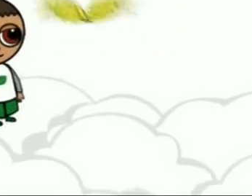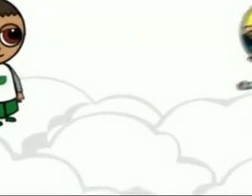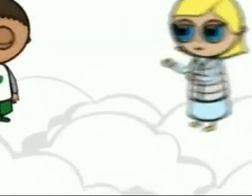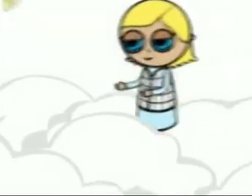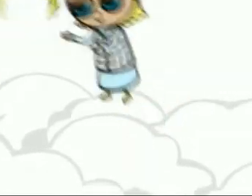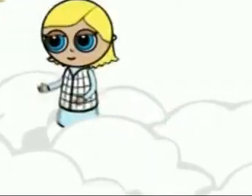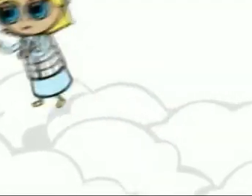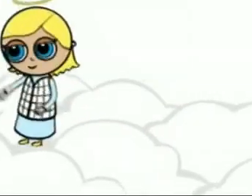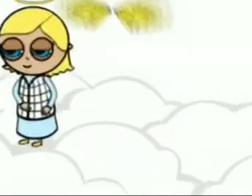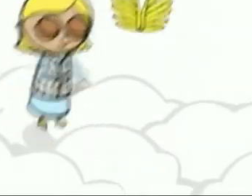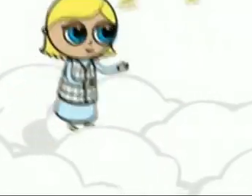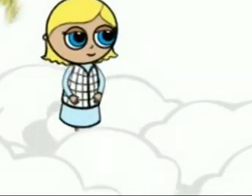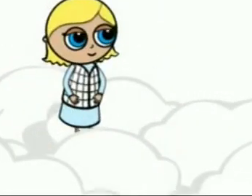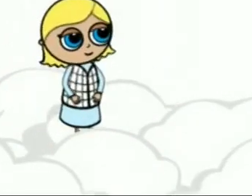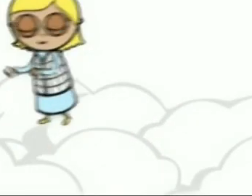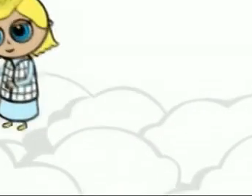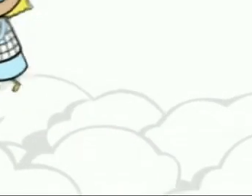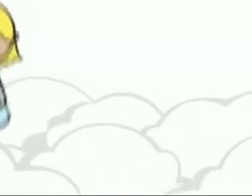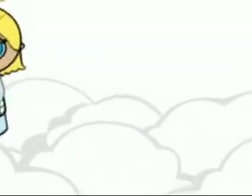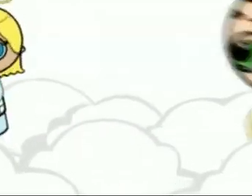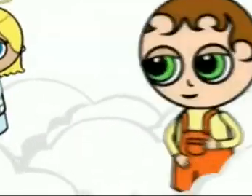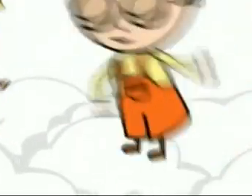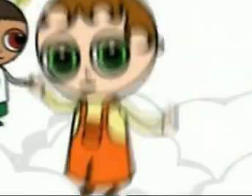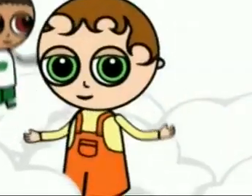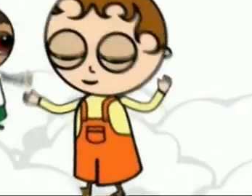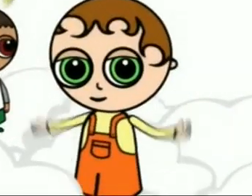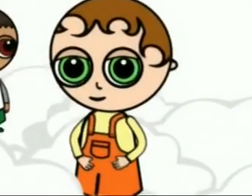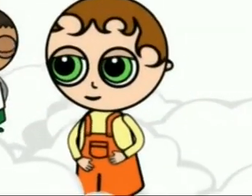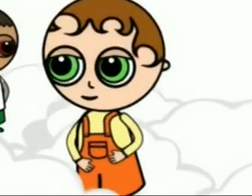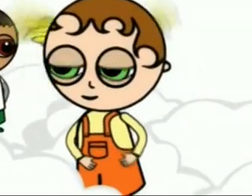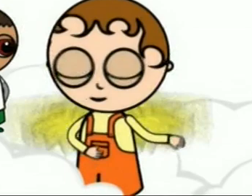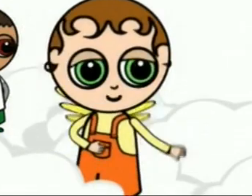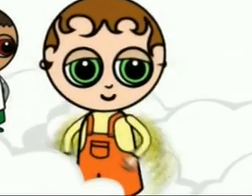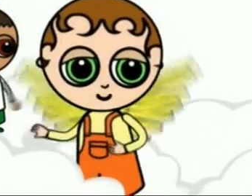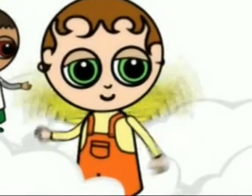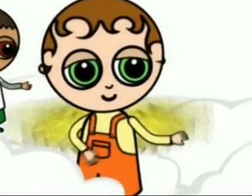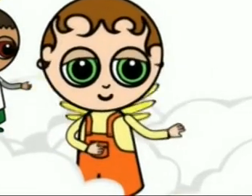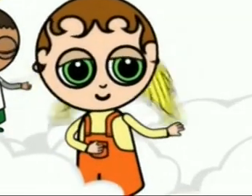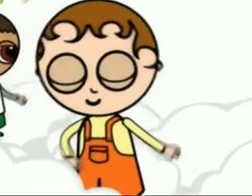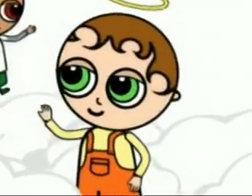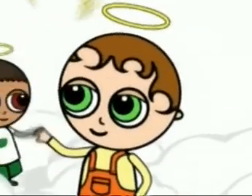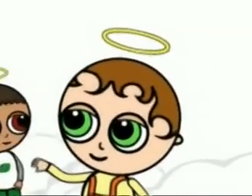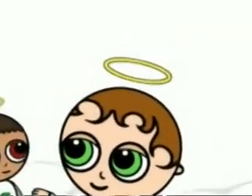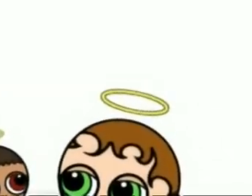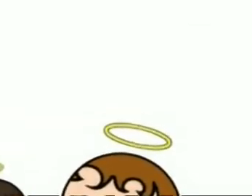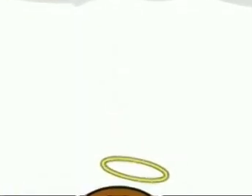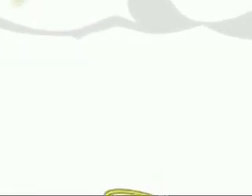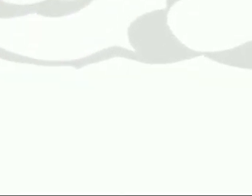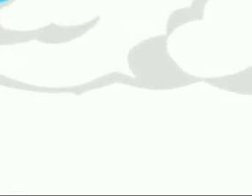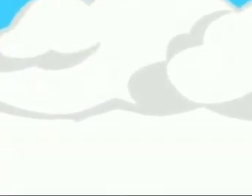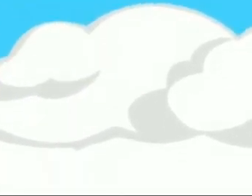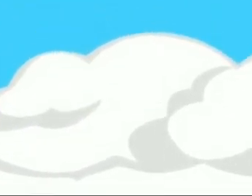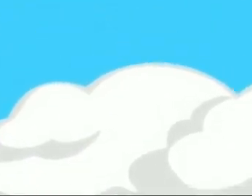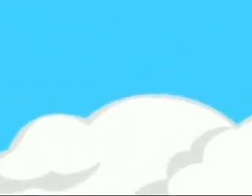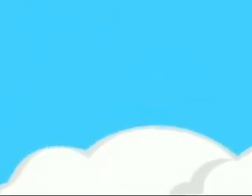Angels of Jarm will keep you from harm. Angels of Jarm will keep you from harm. Angels of Jarm will keep